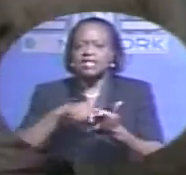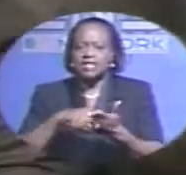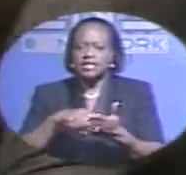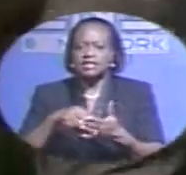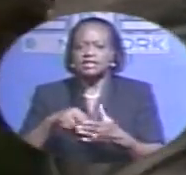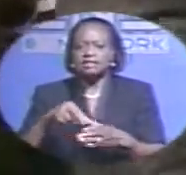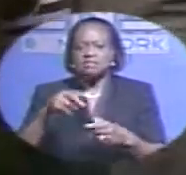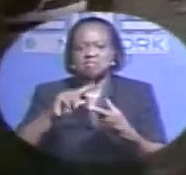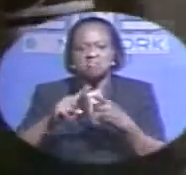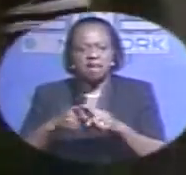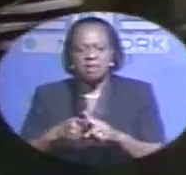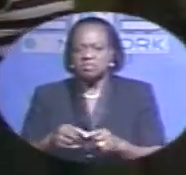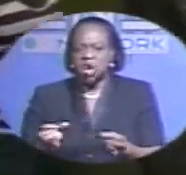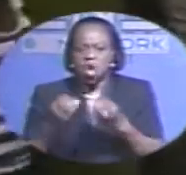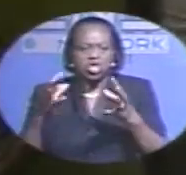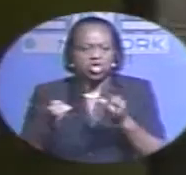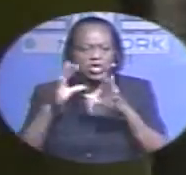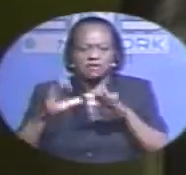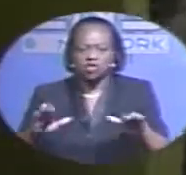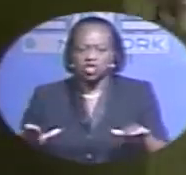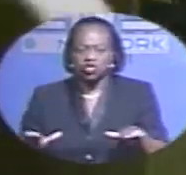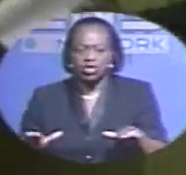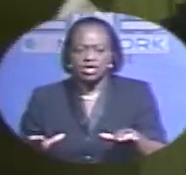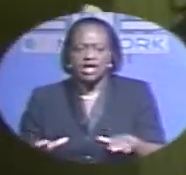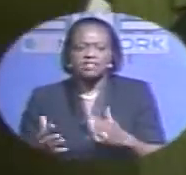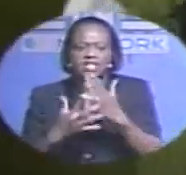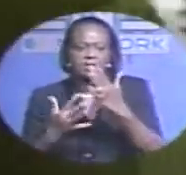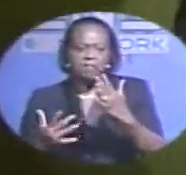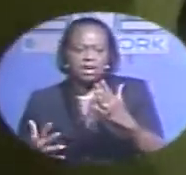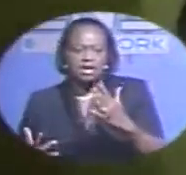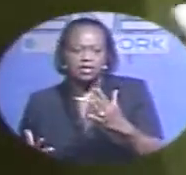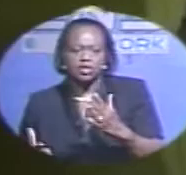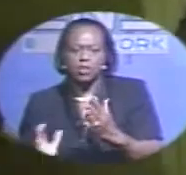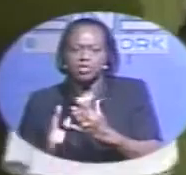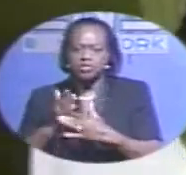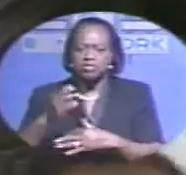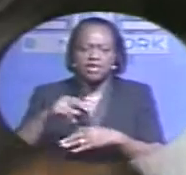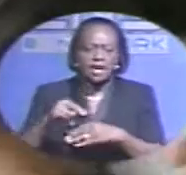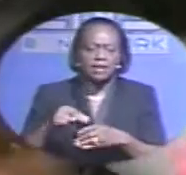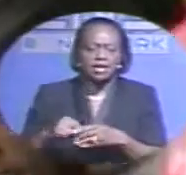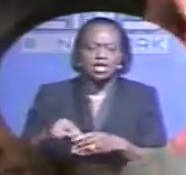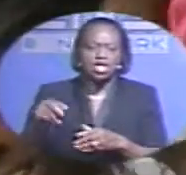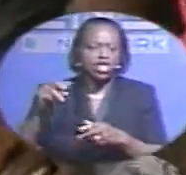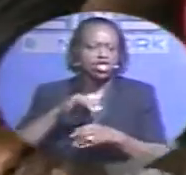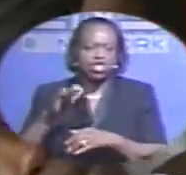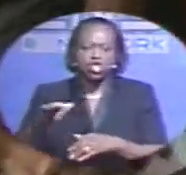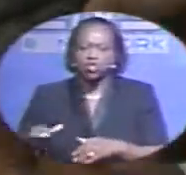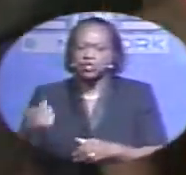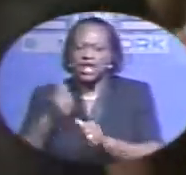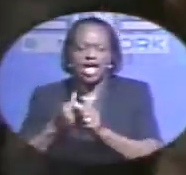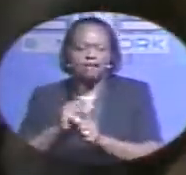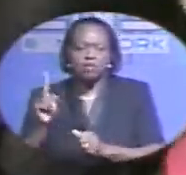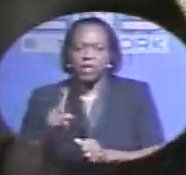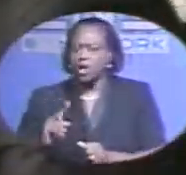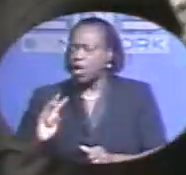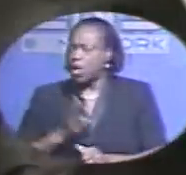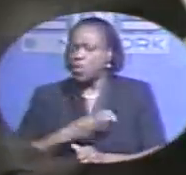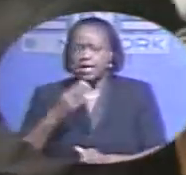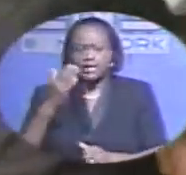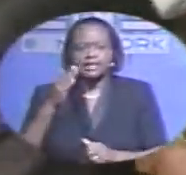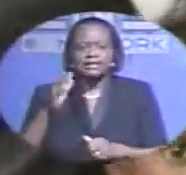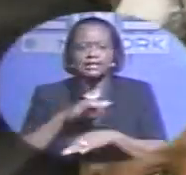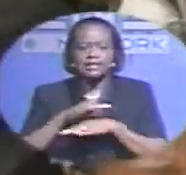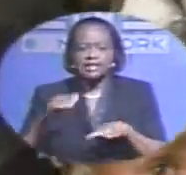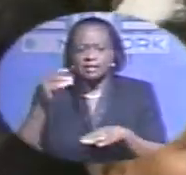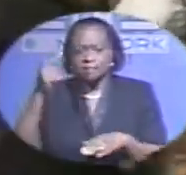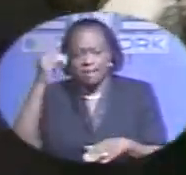You can see the trail of blood leading through the neighborhood. Kids everywhere, gunfires going off. We didn't mind that they get the criminal, you know. What we